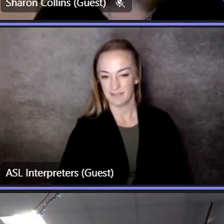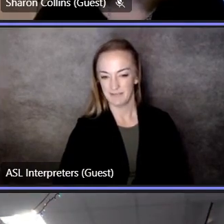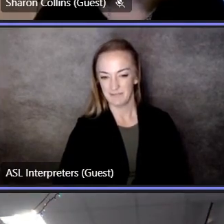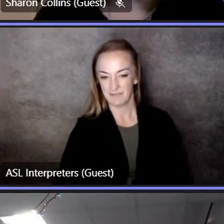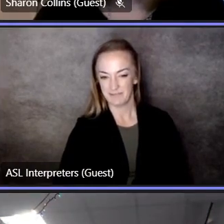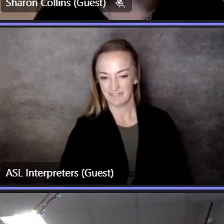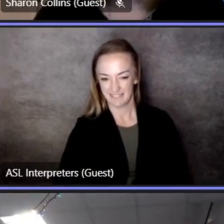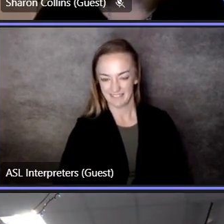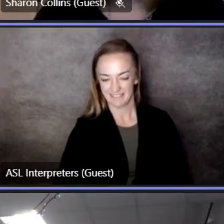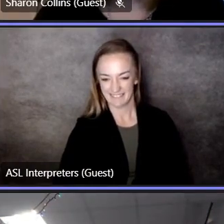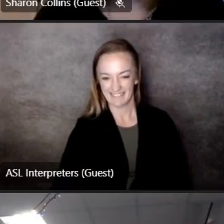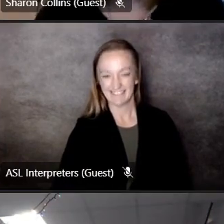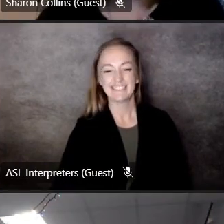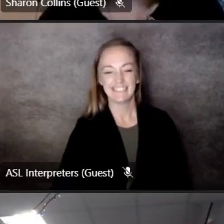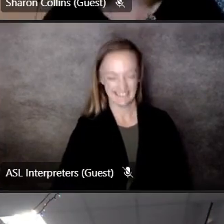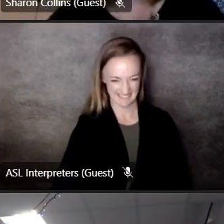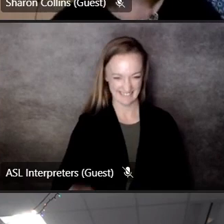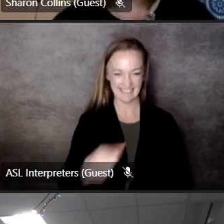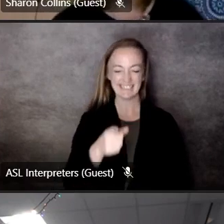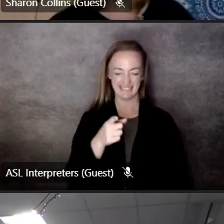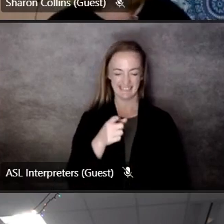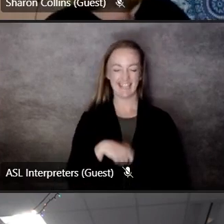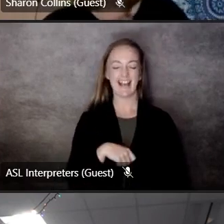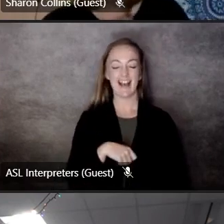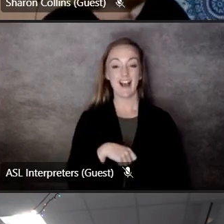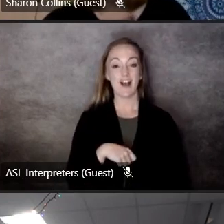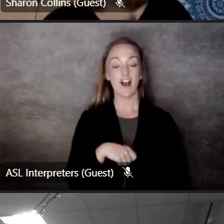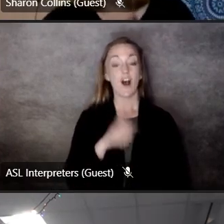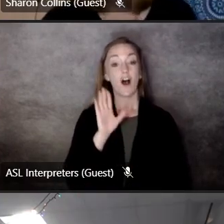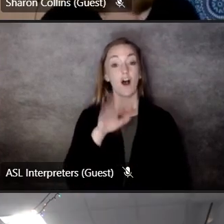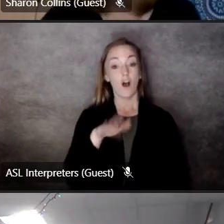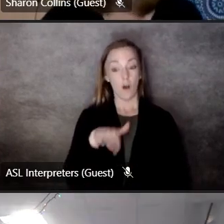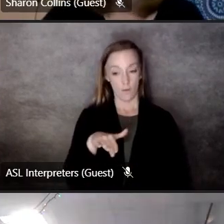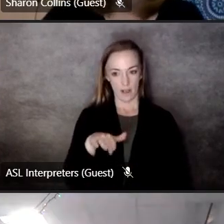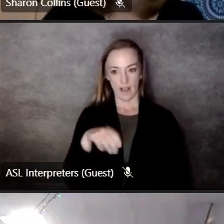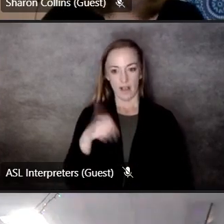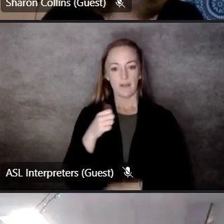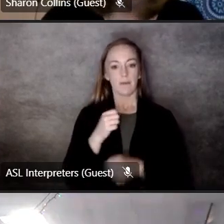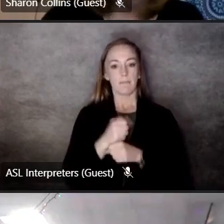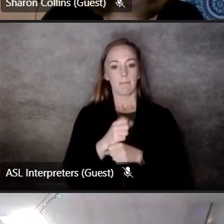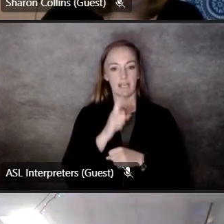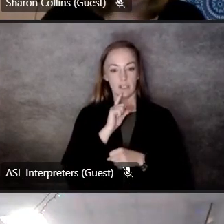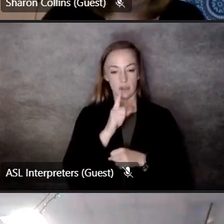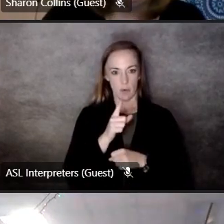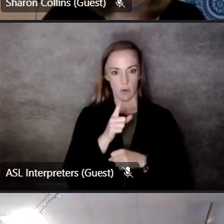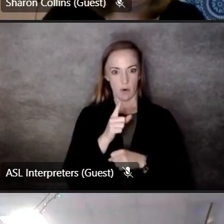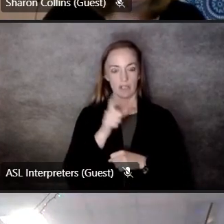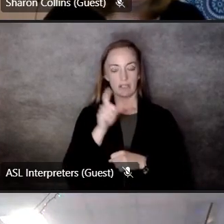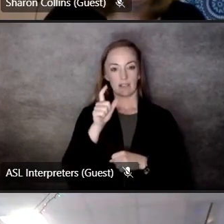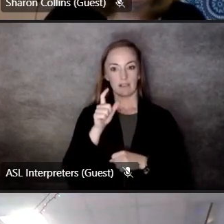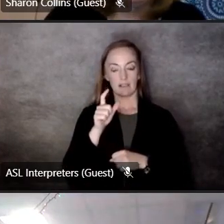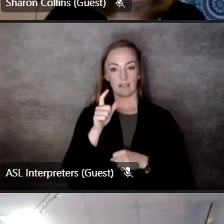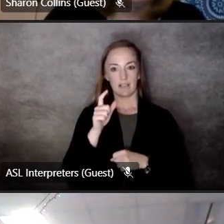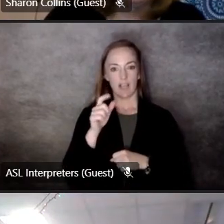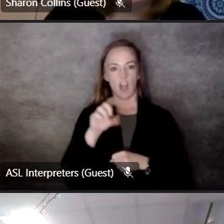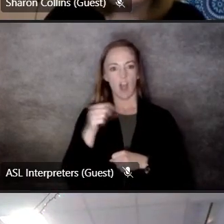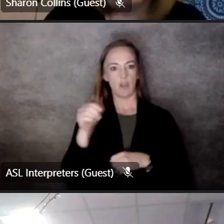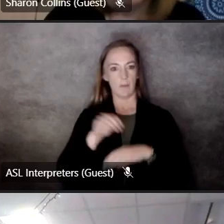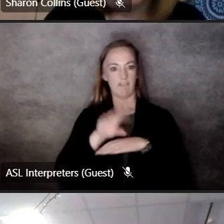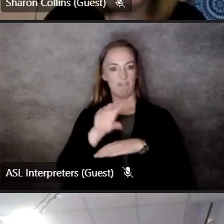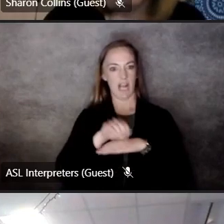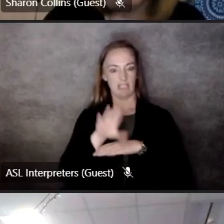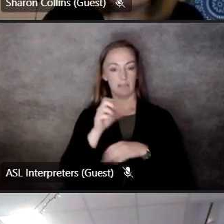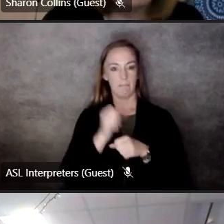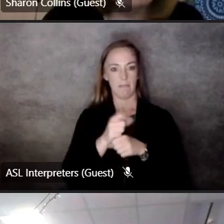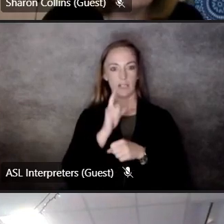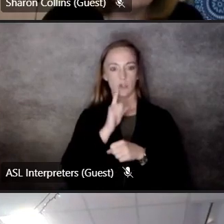make sure you are early on the agenda. So now that you get to me and you've heard all of this,